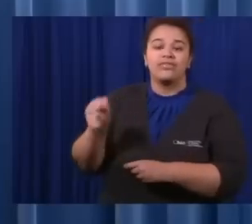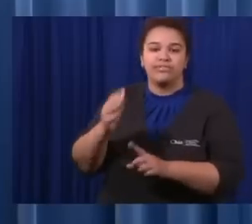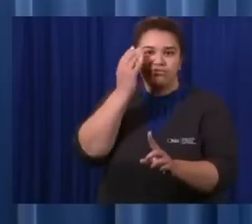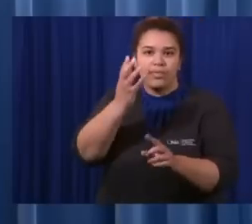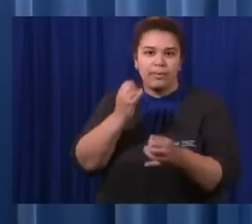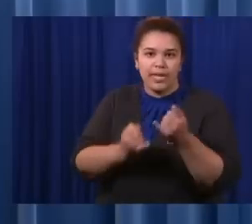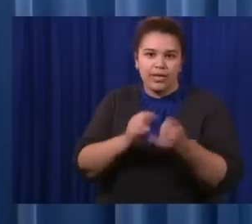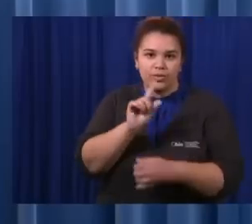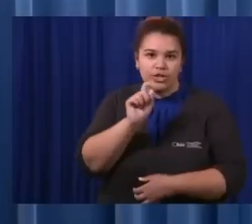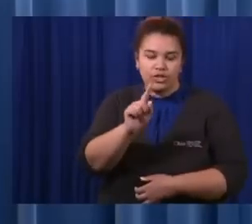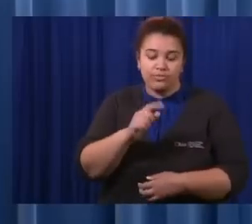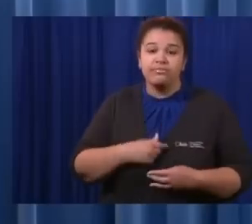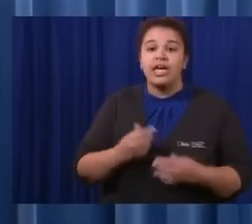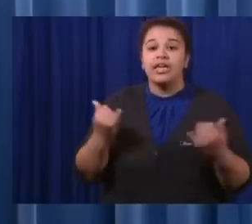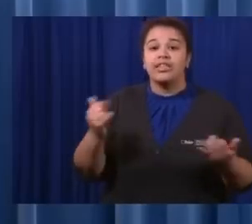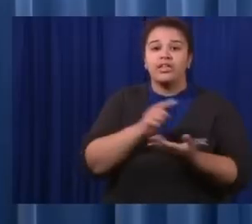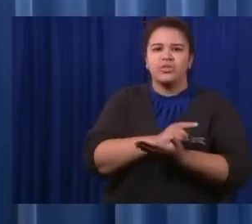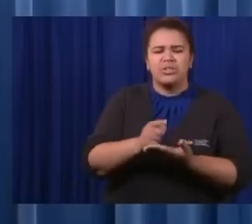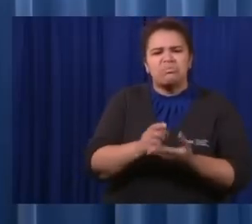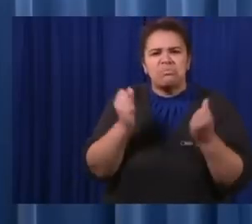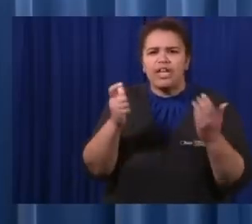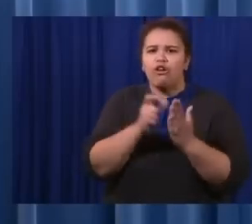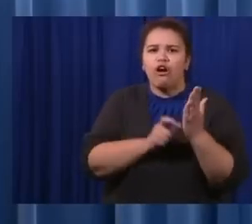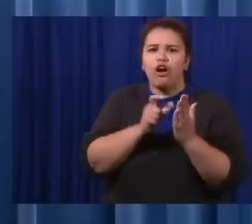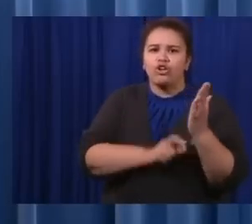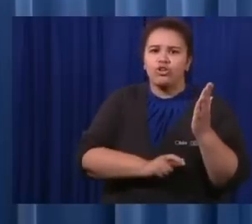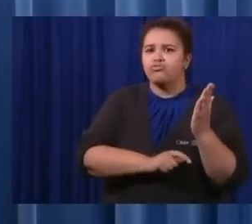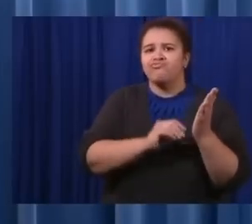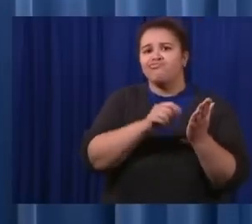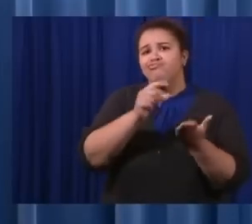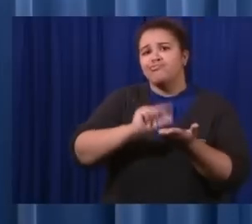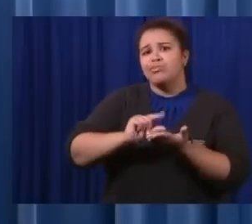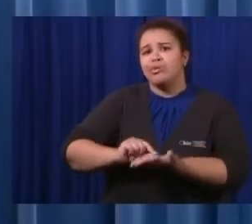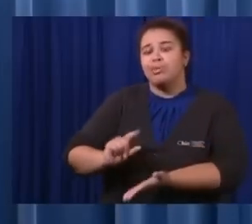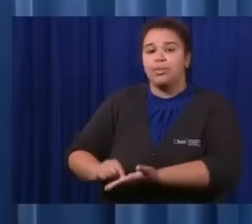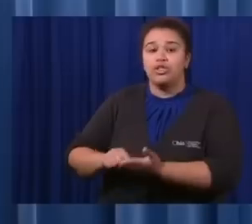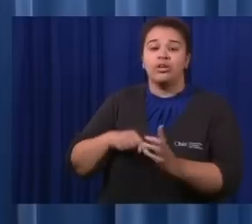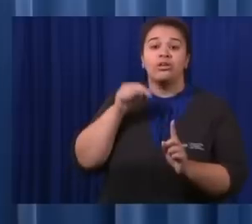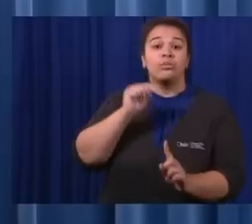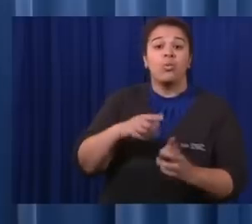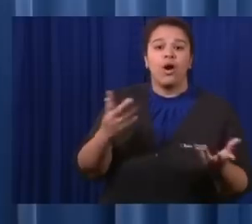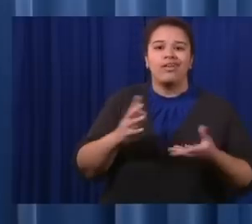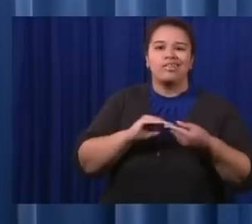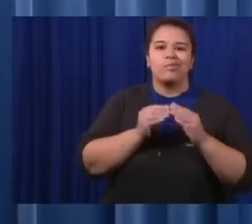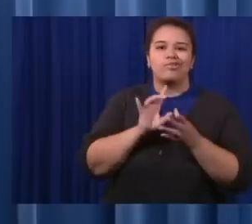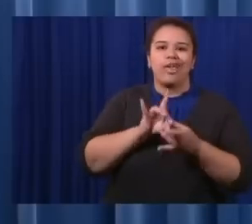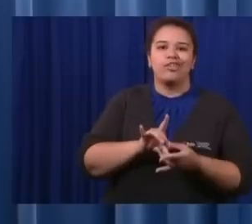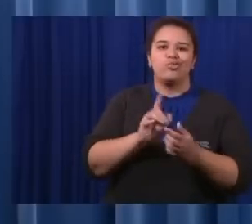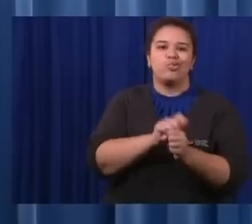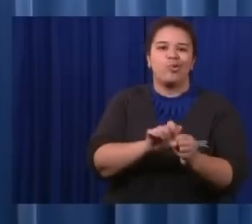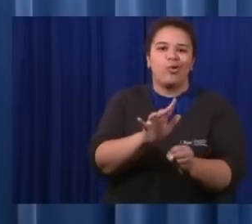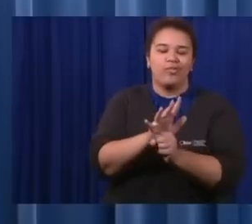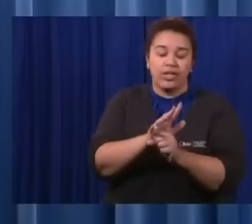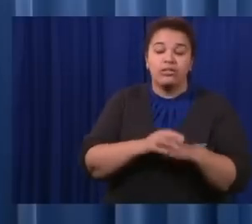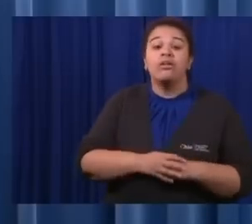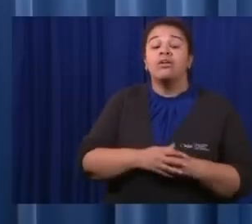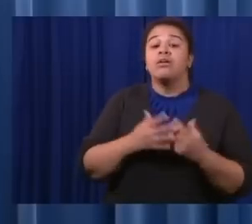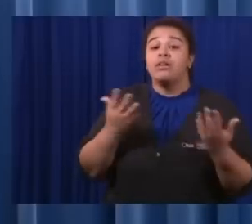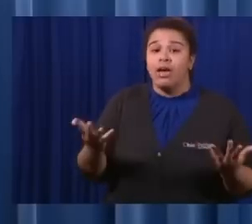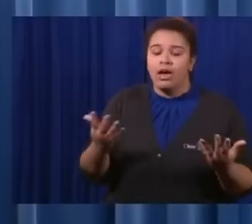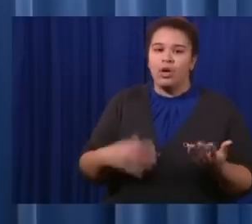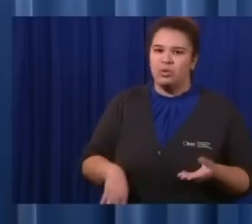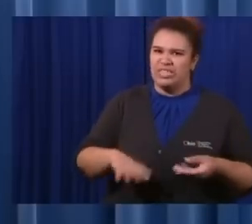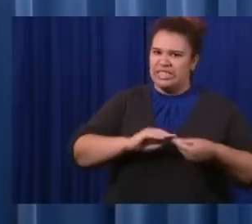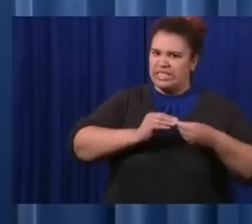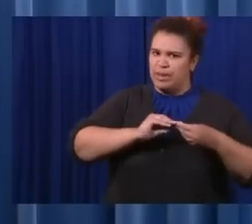about data related to COVID. The common theme is that information that is released may not be giving a full picture of what's going on